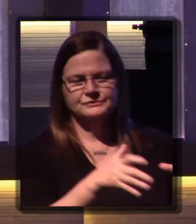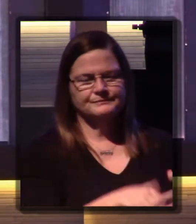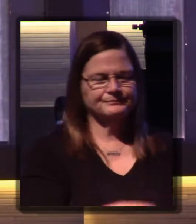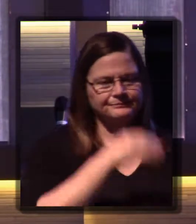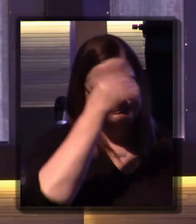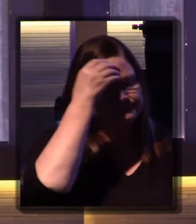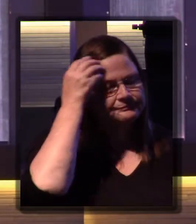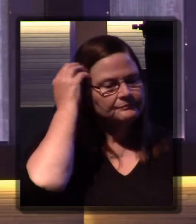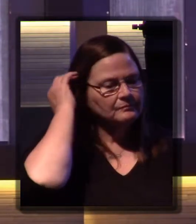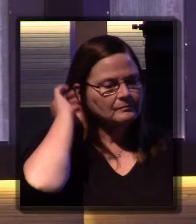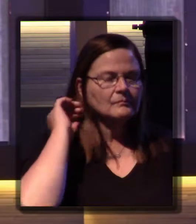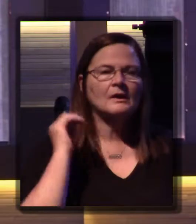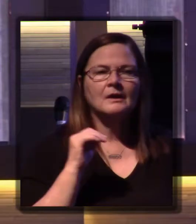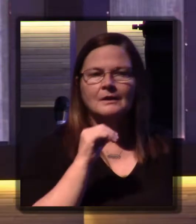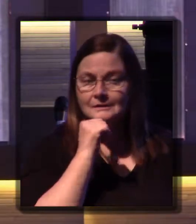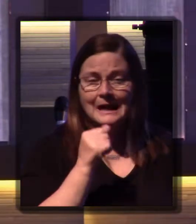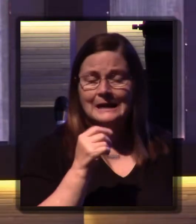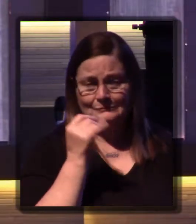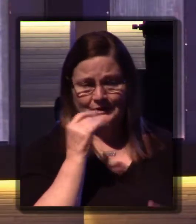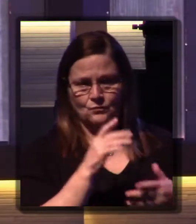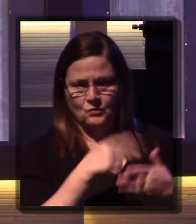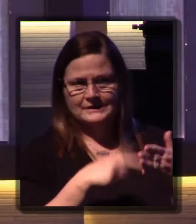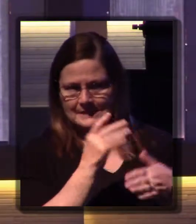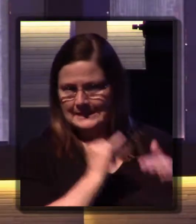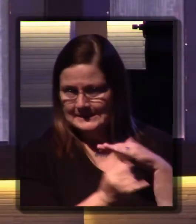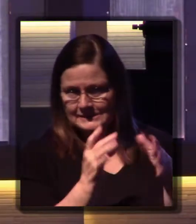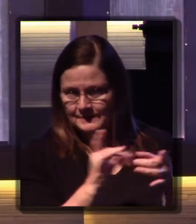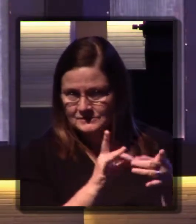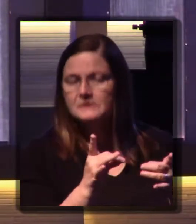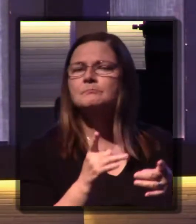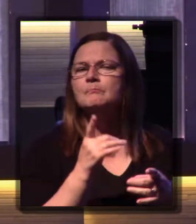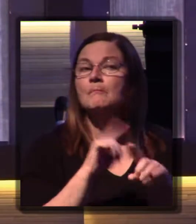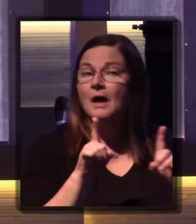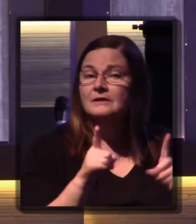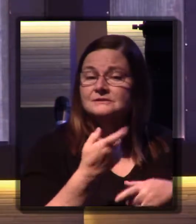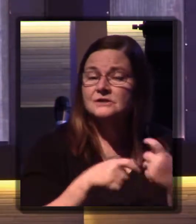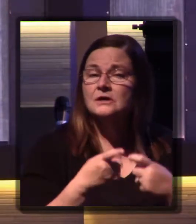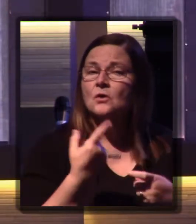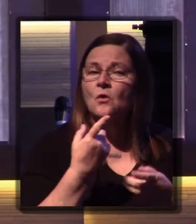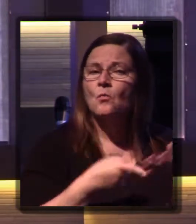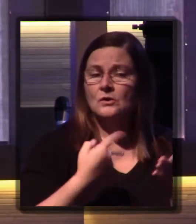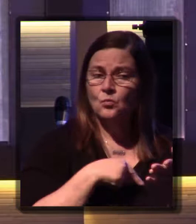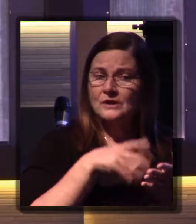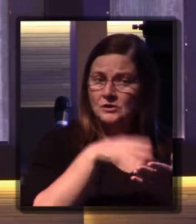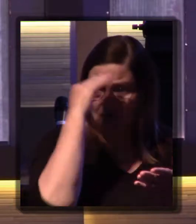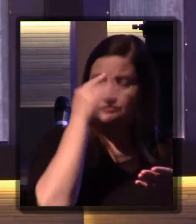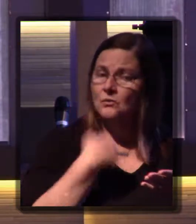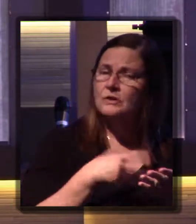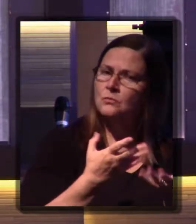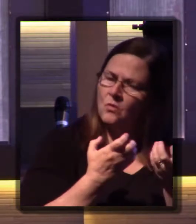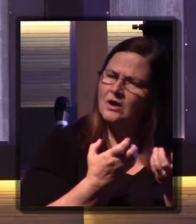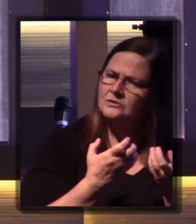that? That's the question, really. Not what is Isaiah's message, but what do we learn from Isaiah's message that